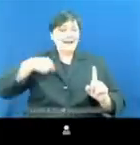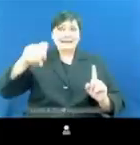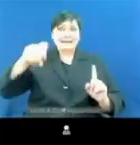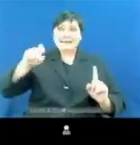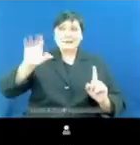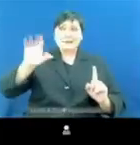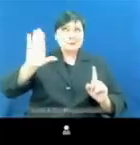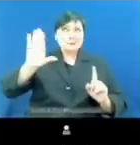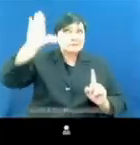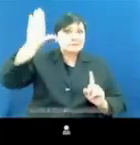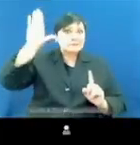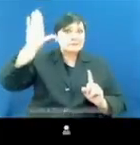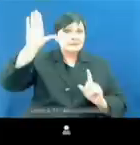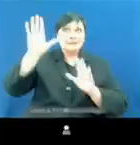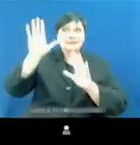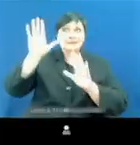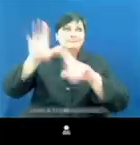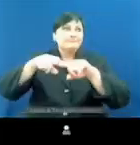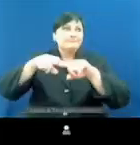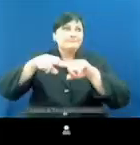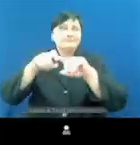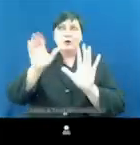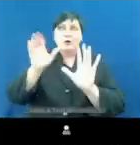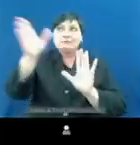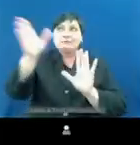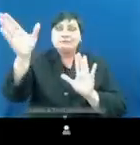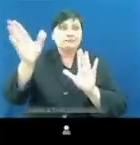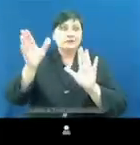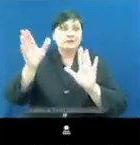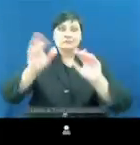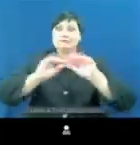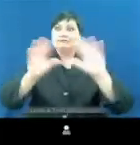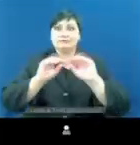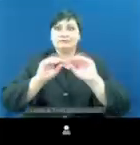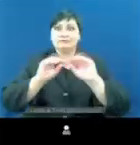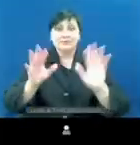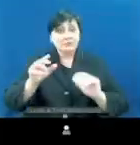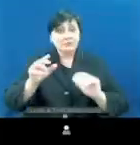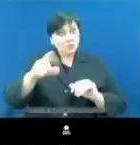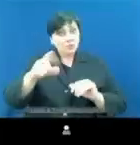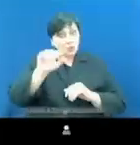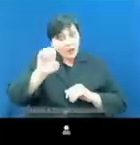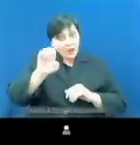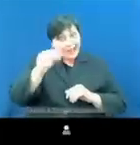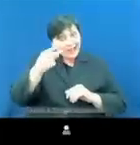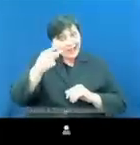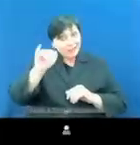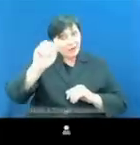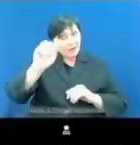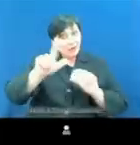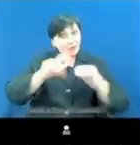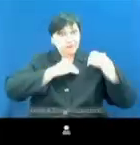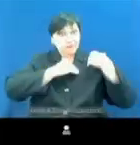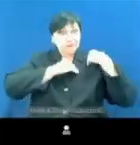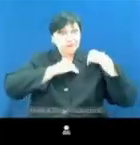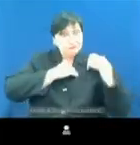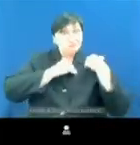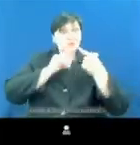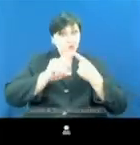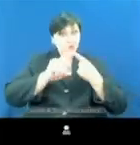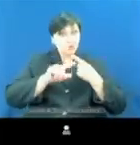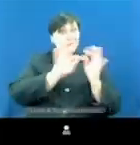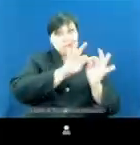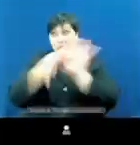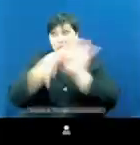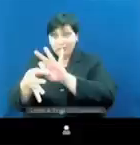to competently abide by your oath, you have an ethical obligation to do so. And in courts